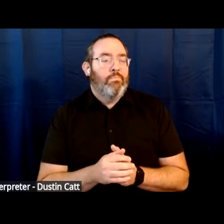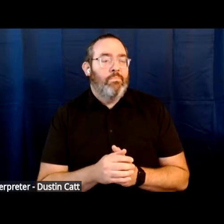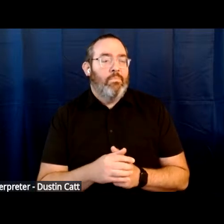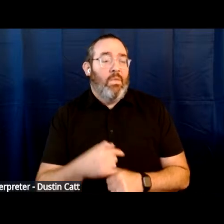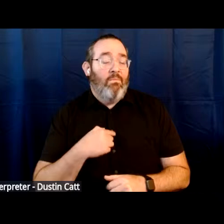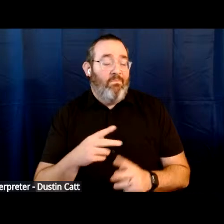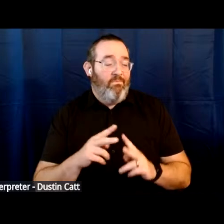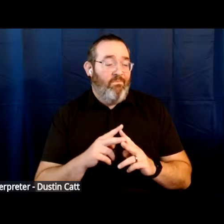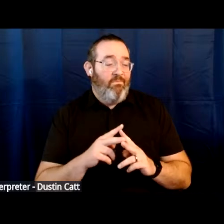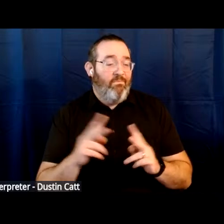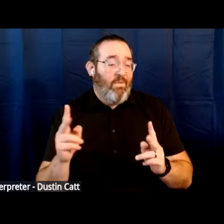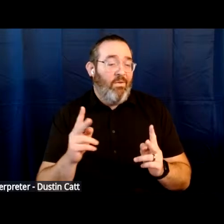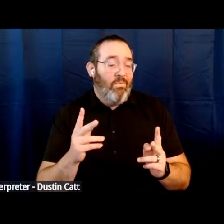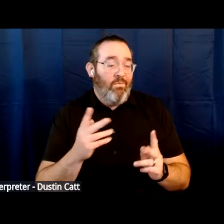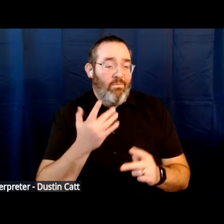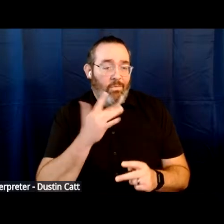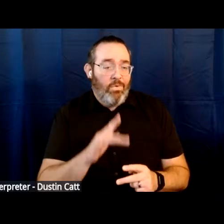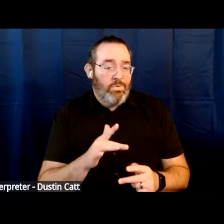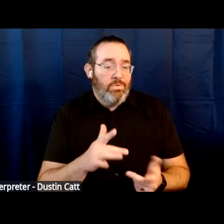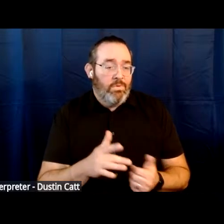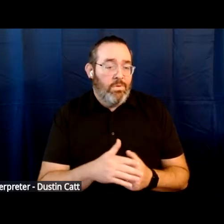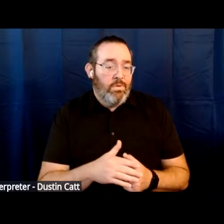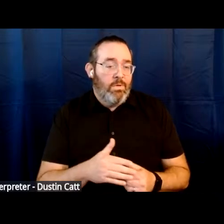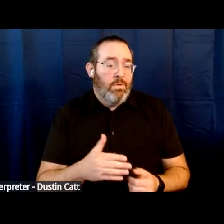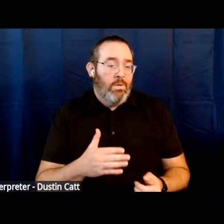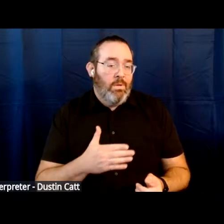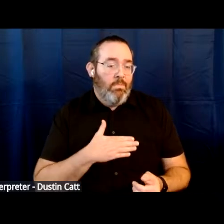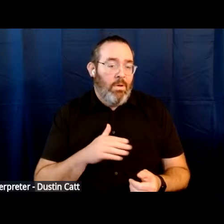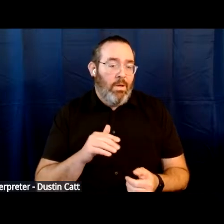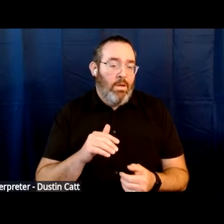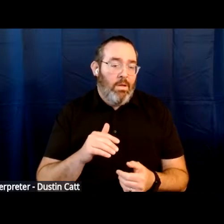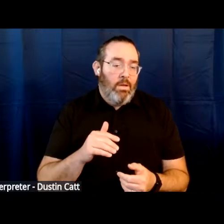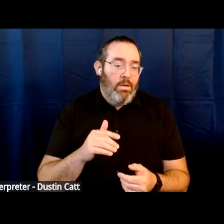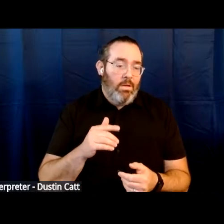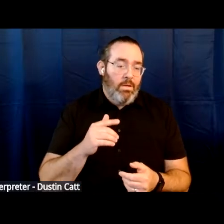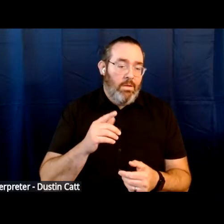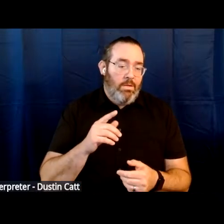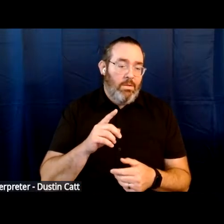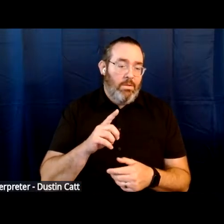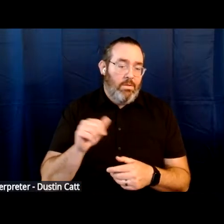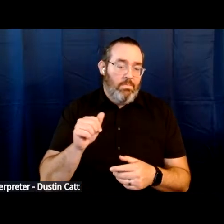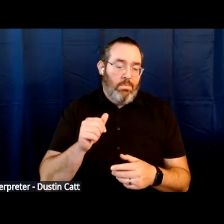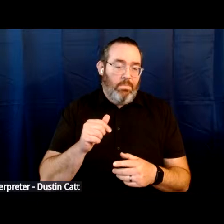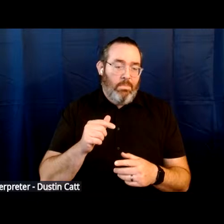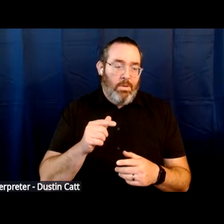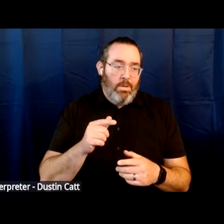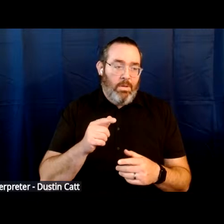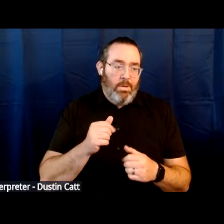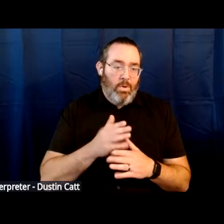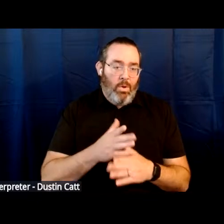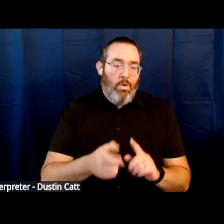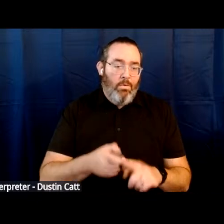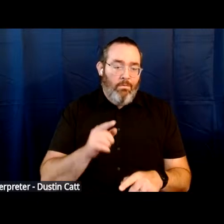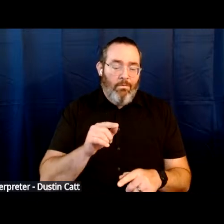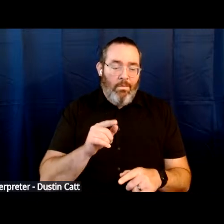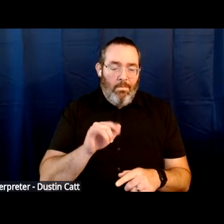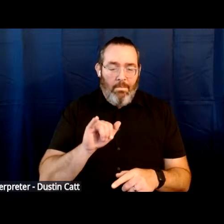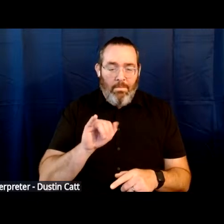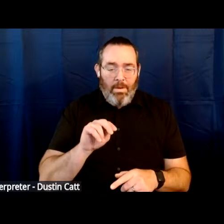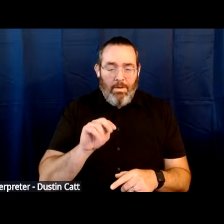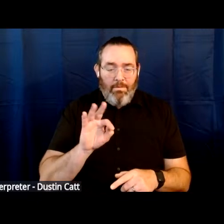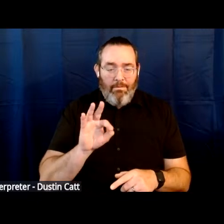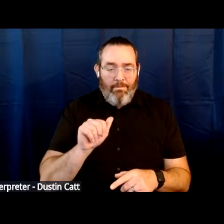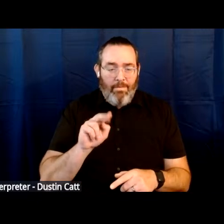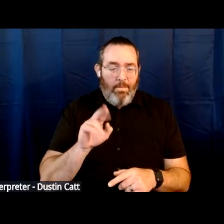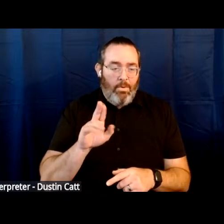fortunate because my anosmia, as I said, was caused by inflammatory response. It turns out I